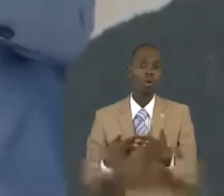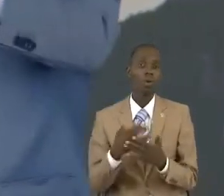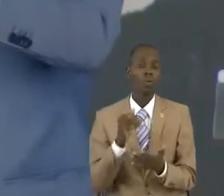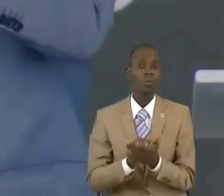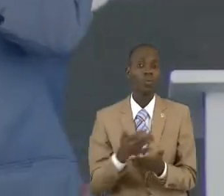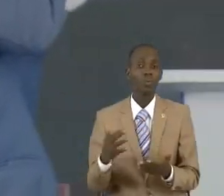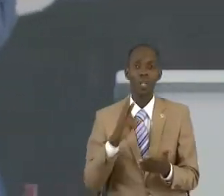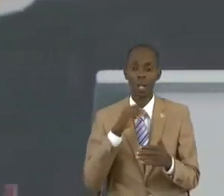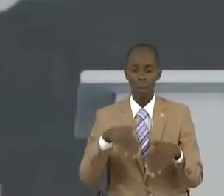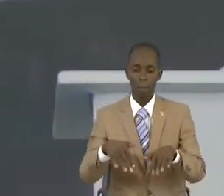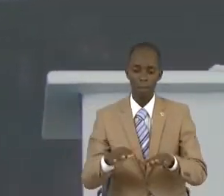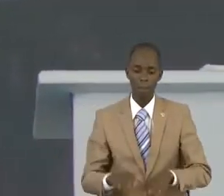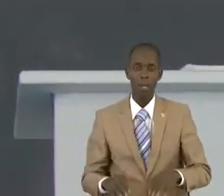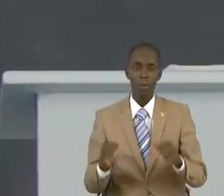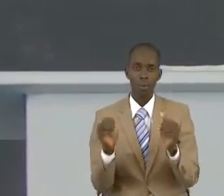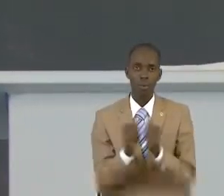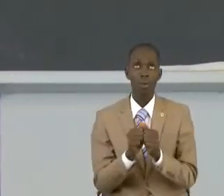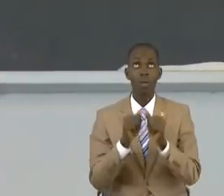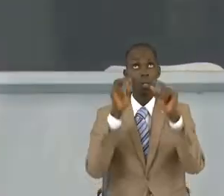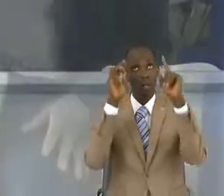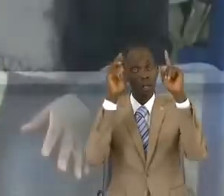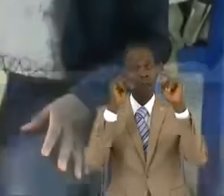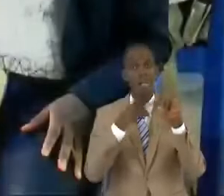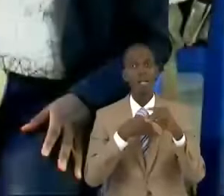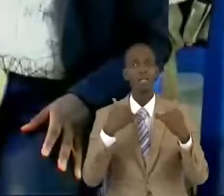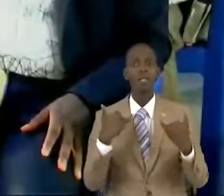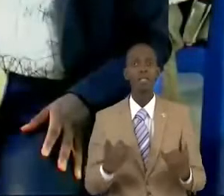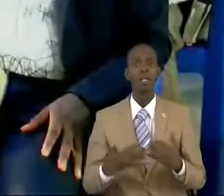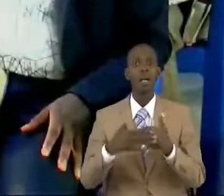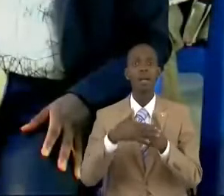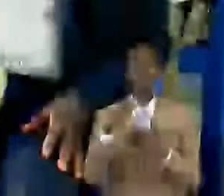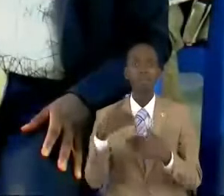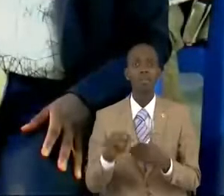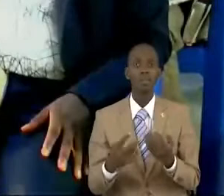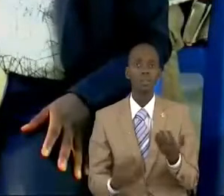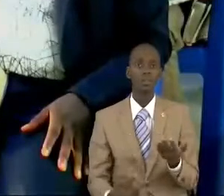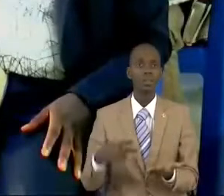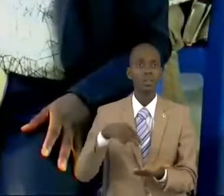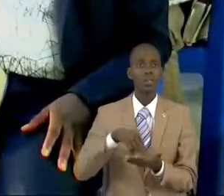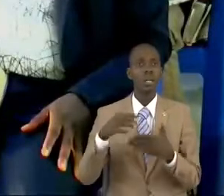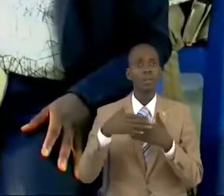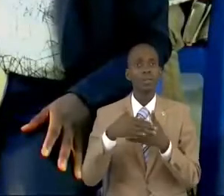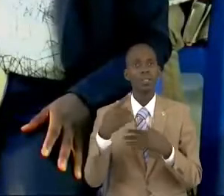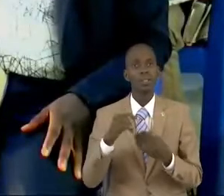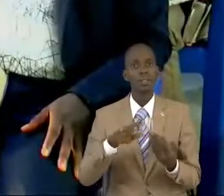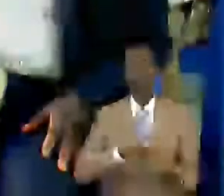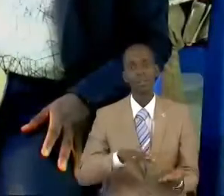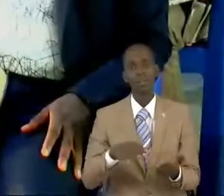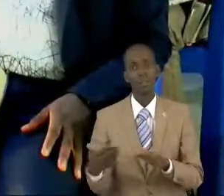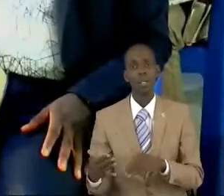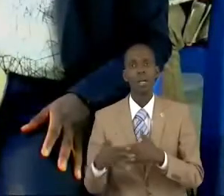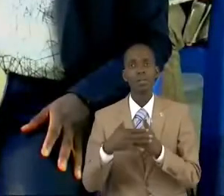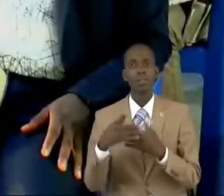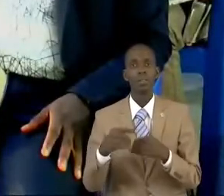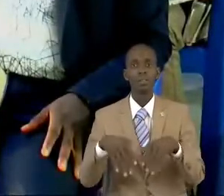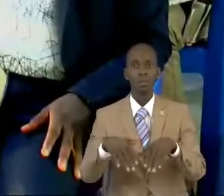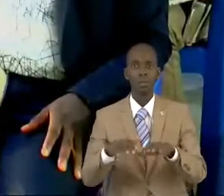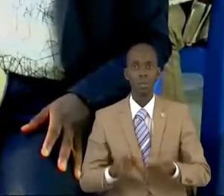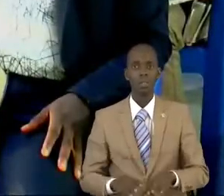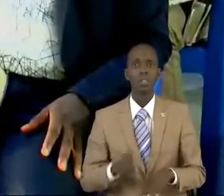And now, after the resurrection, after the death, after the burial, there